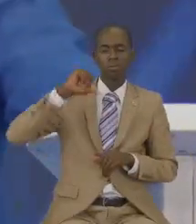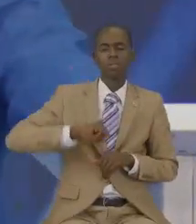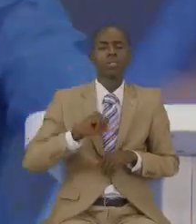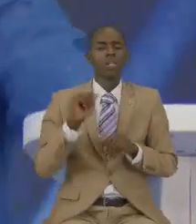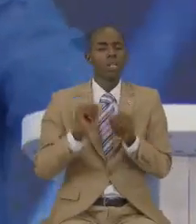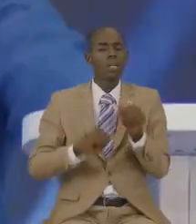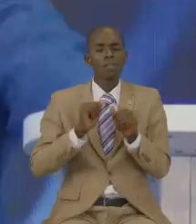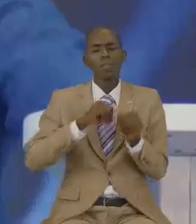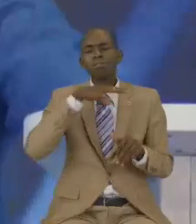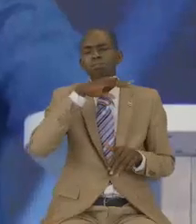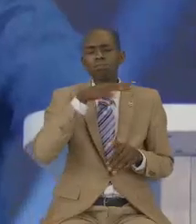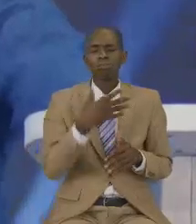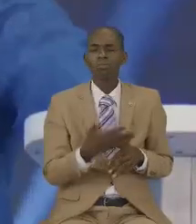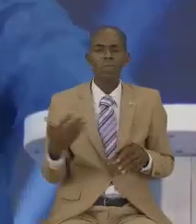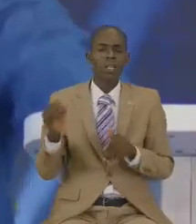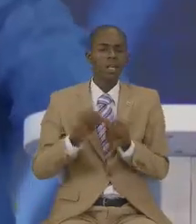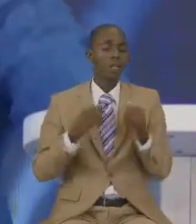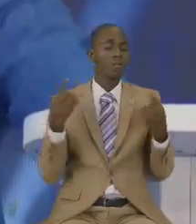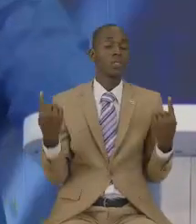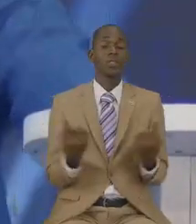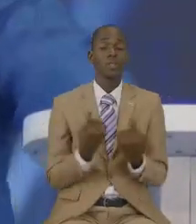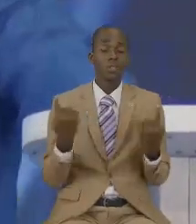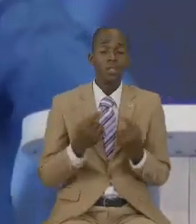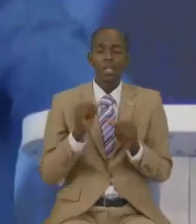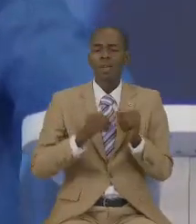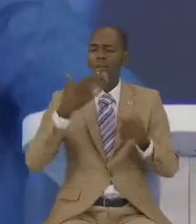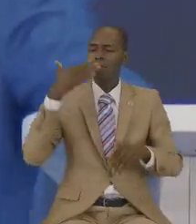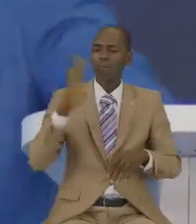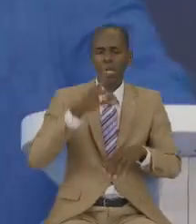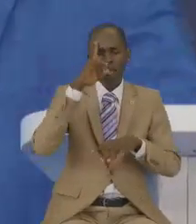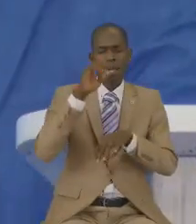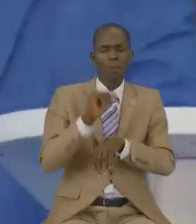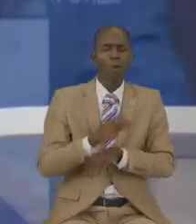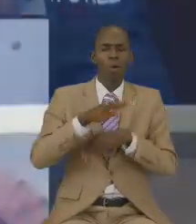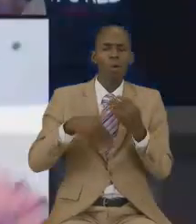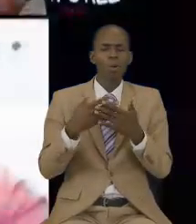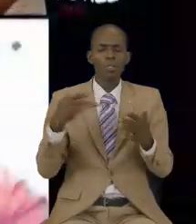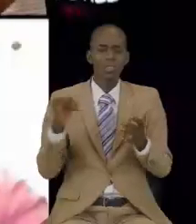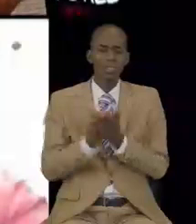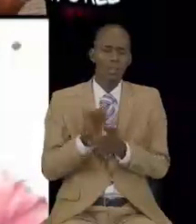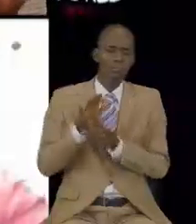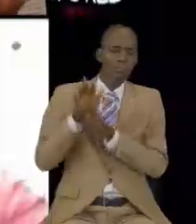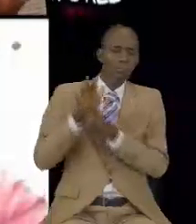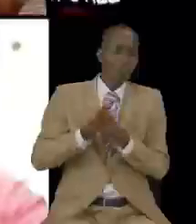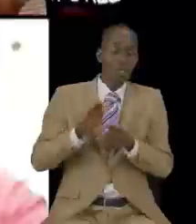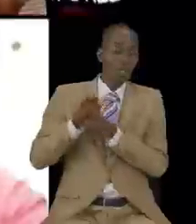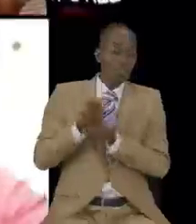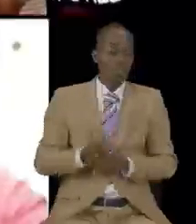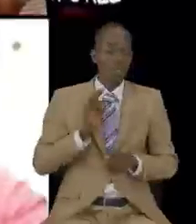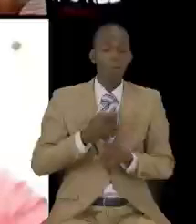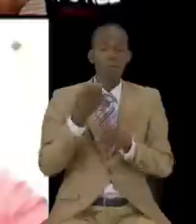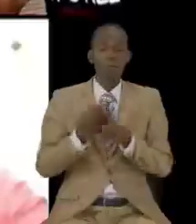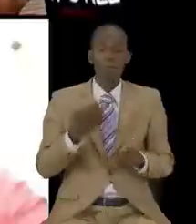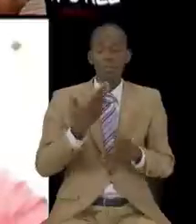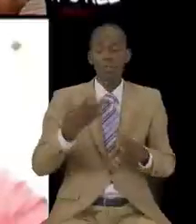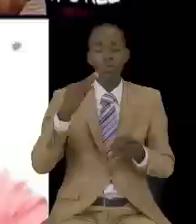every corruption, every sin, every bad habit, all the things that hinder us from living for glory and